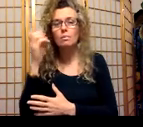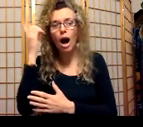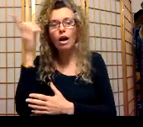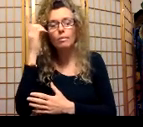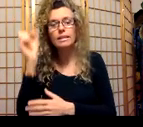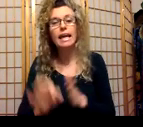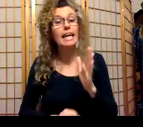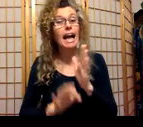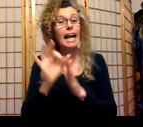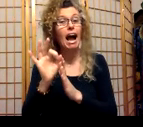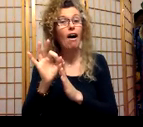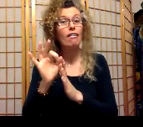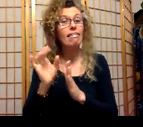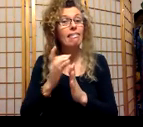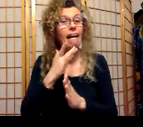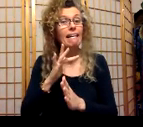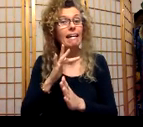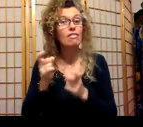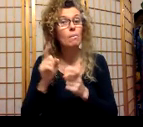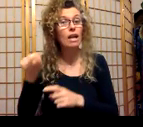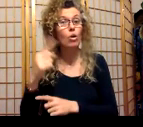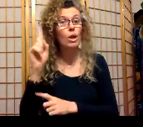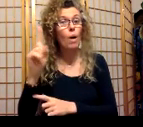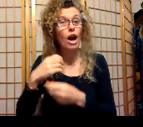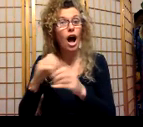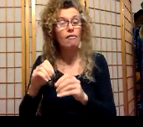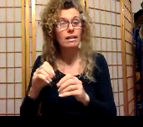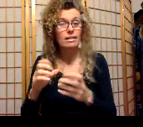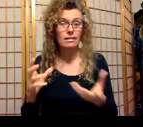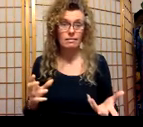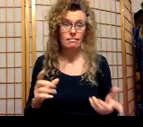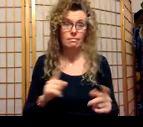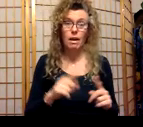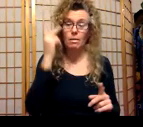they manage only one office, let